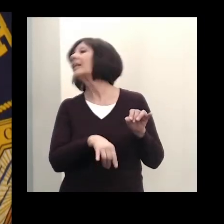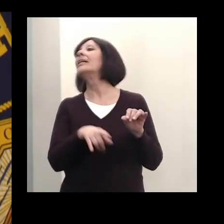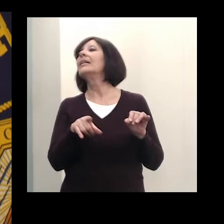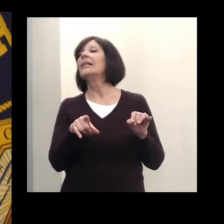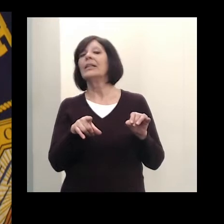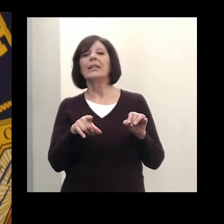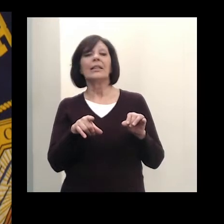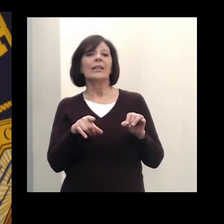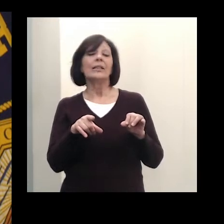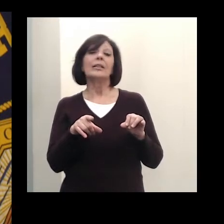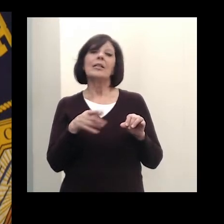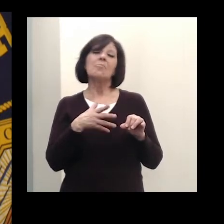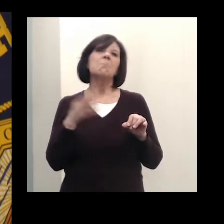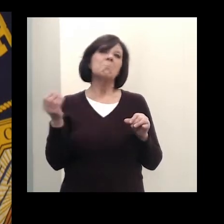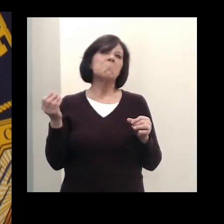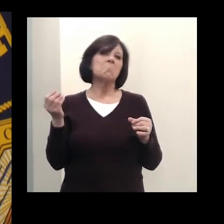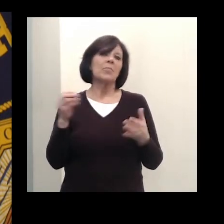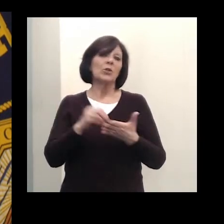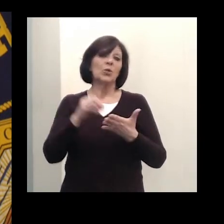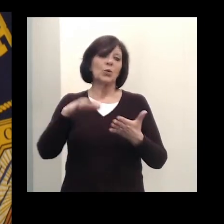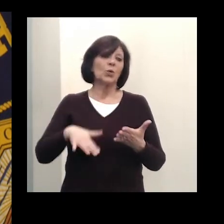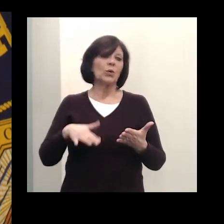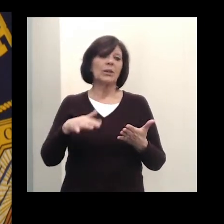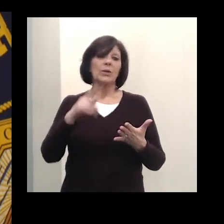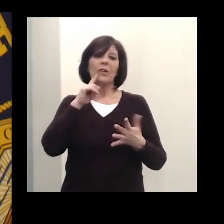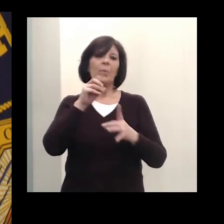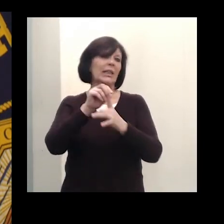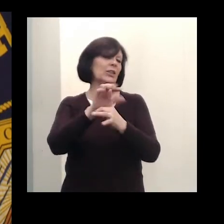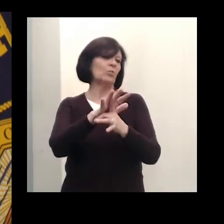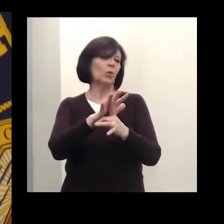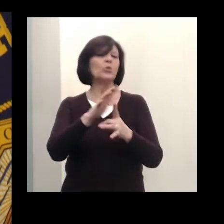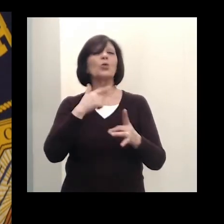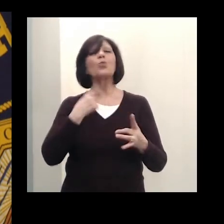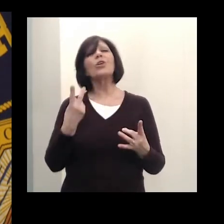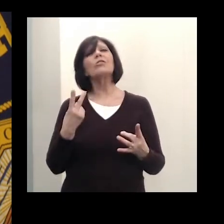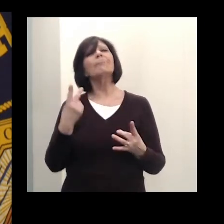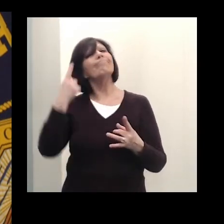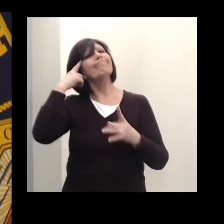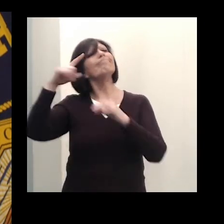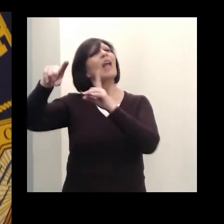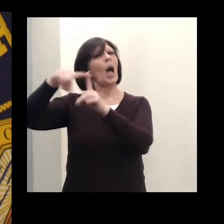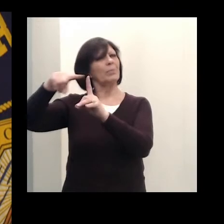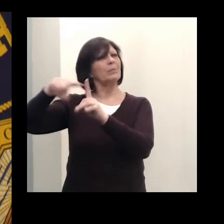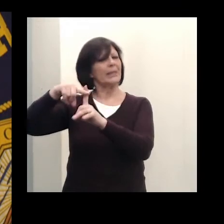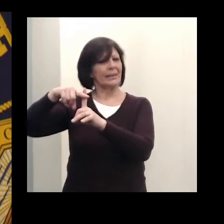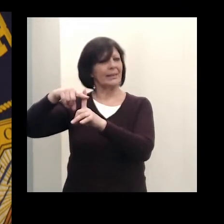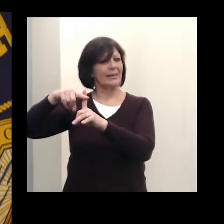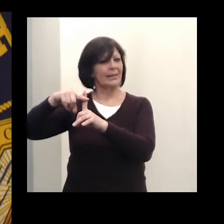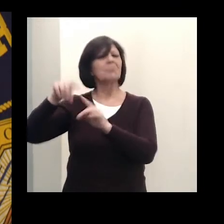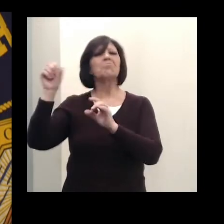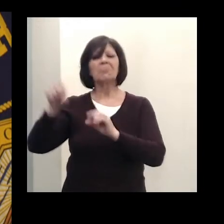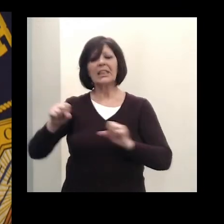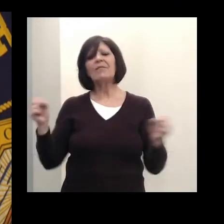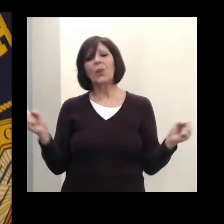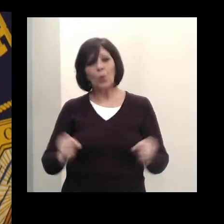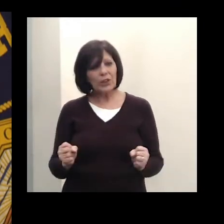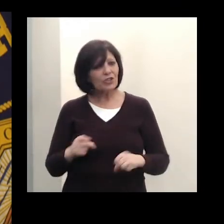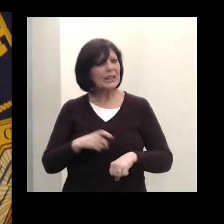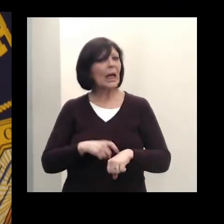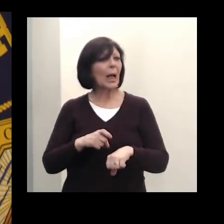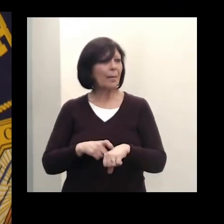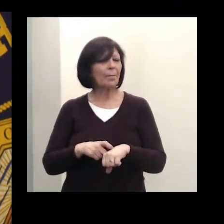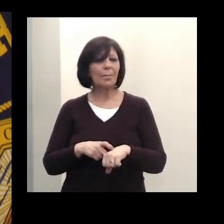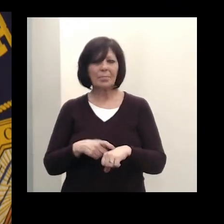school and students that have been exposed. So we're very optimistic that even in the winter, even with these high Omicron